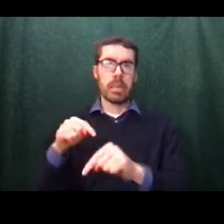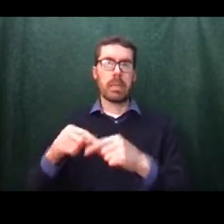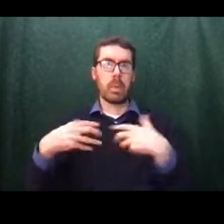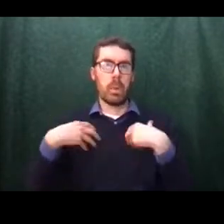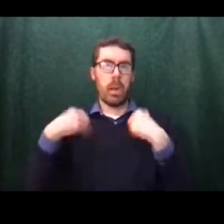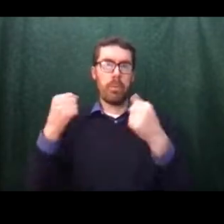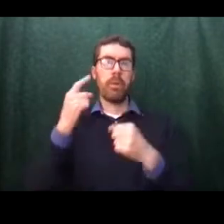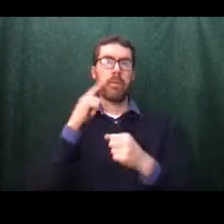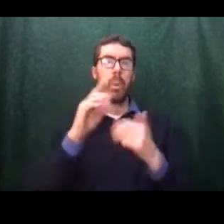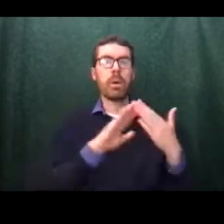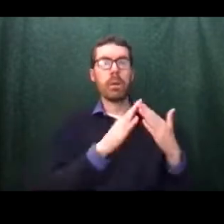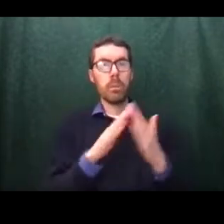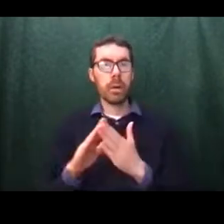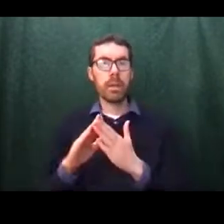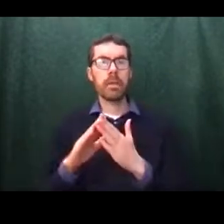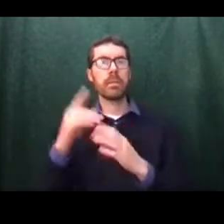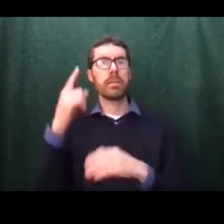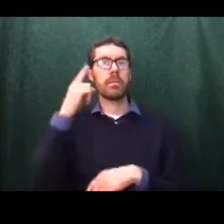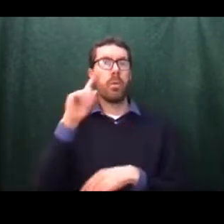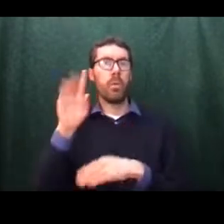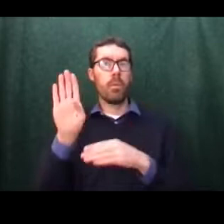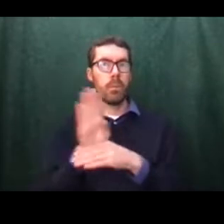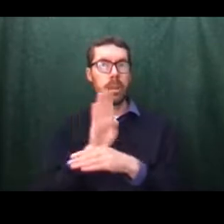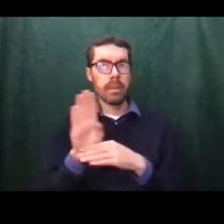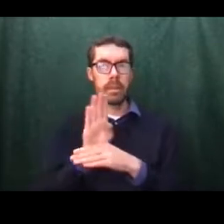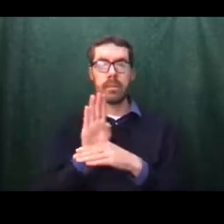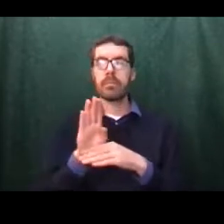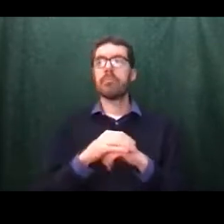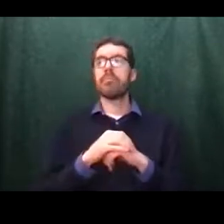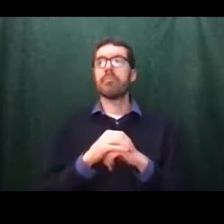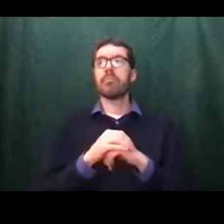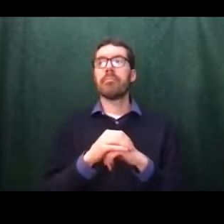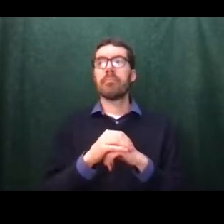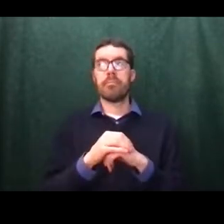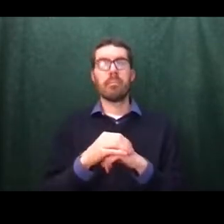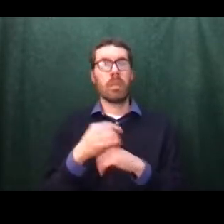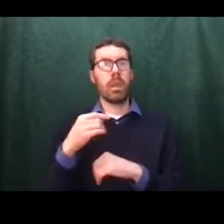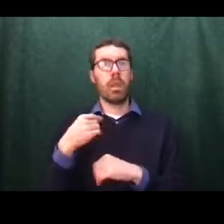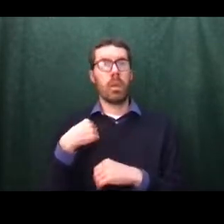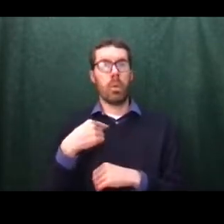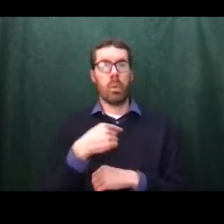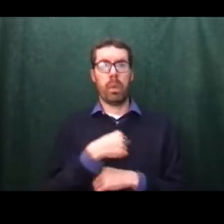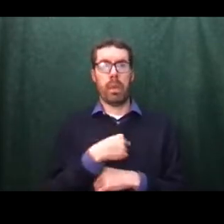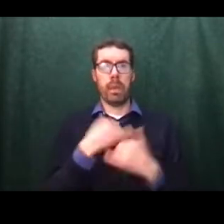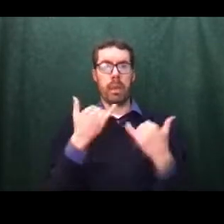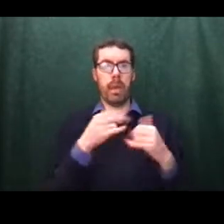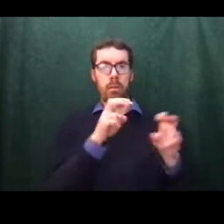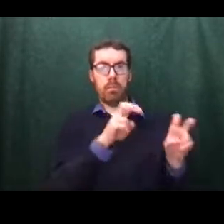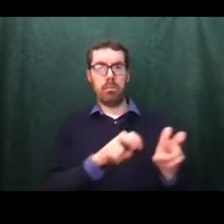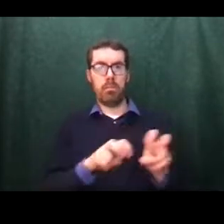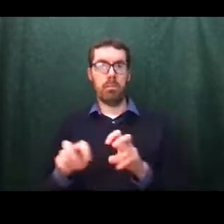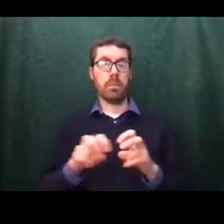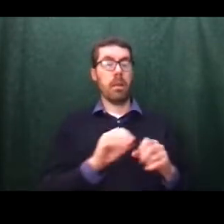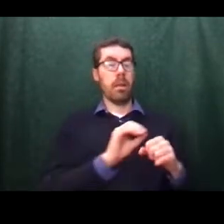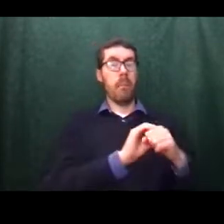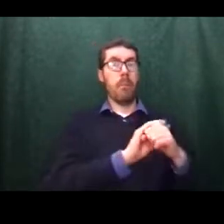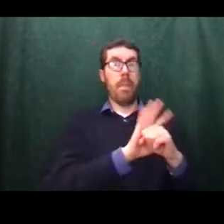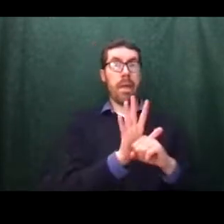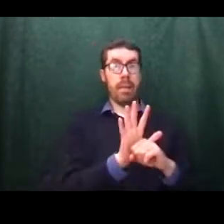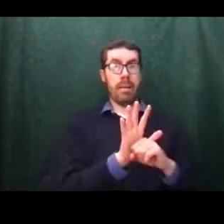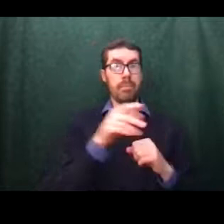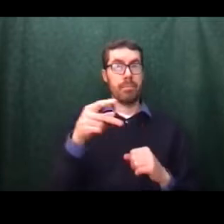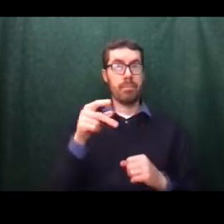communities, for our businesses, for, we're going to be moving from a pandemic through to an endemic, but I think we